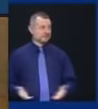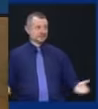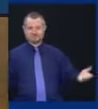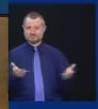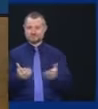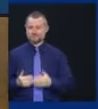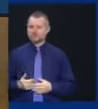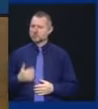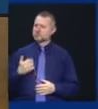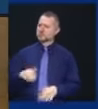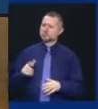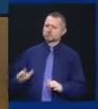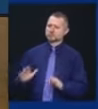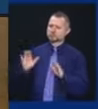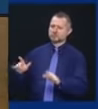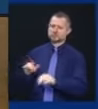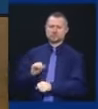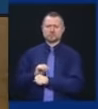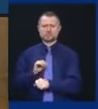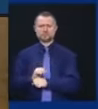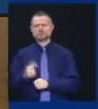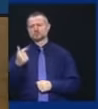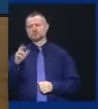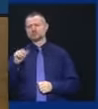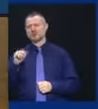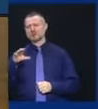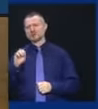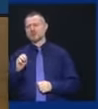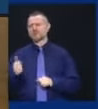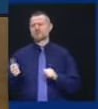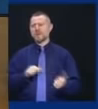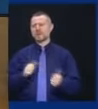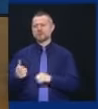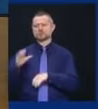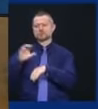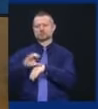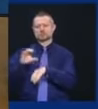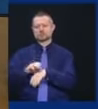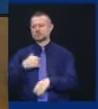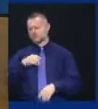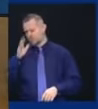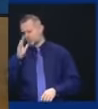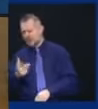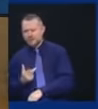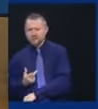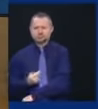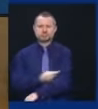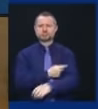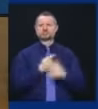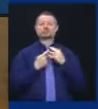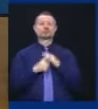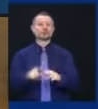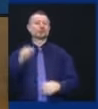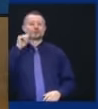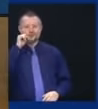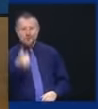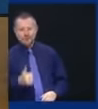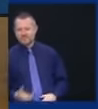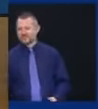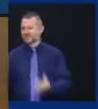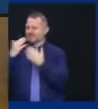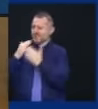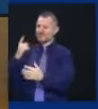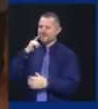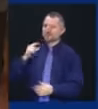good work it's done. Grace Baptist Church is now going to be a vaccine center starting tomorrow. Thanks to Reverend